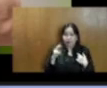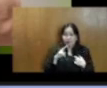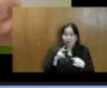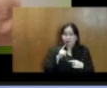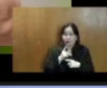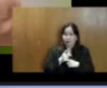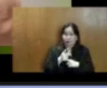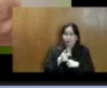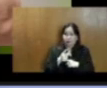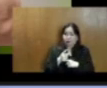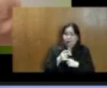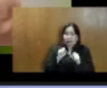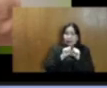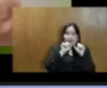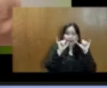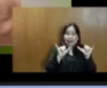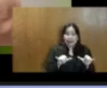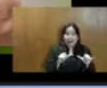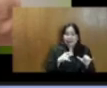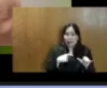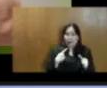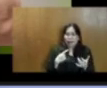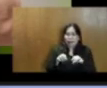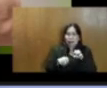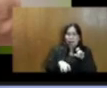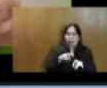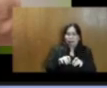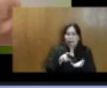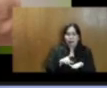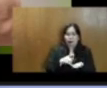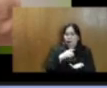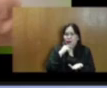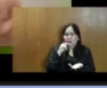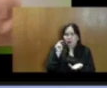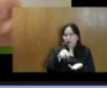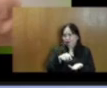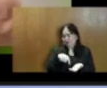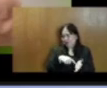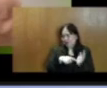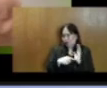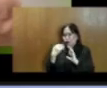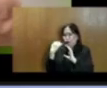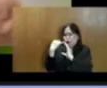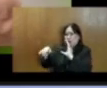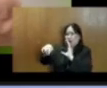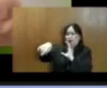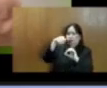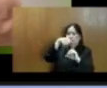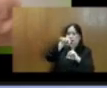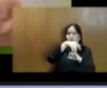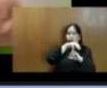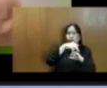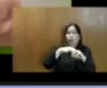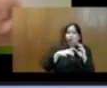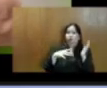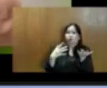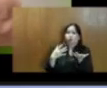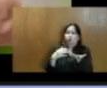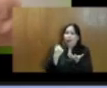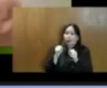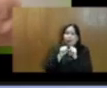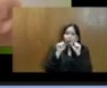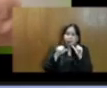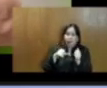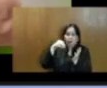property management system, there's no need to actually print out all of these materials. You can just easily use any system. In